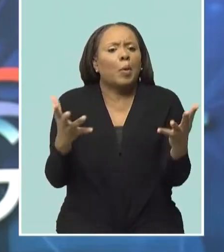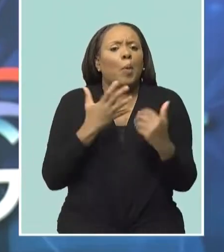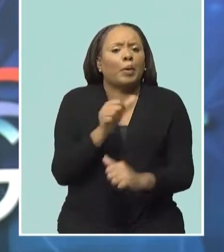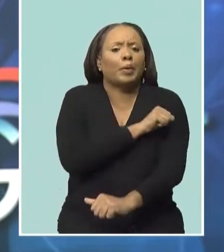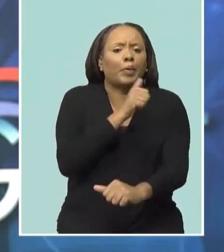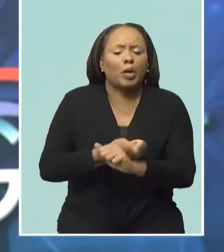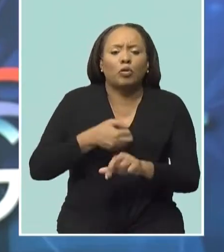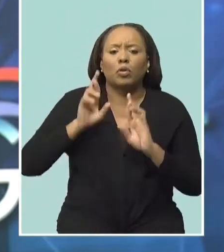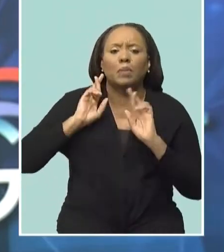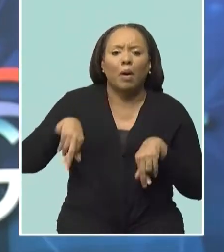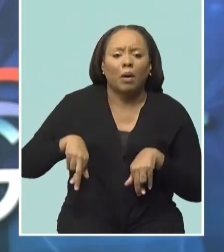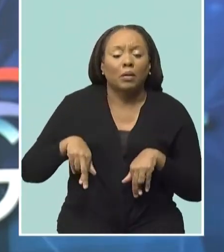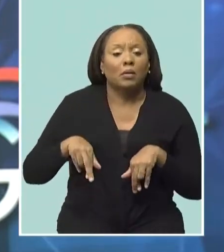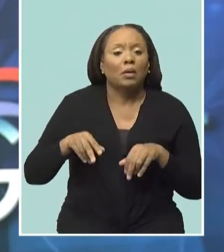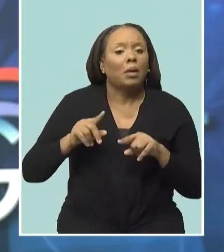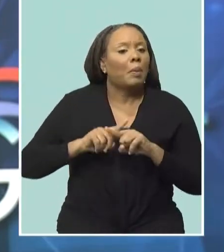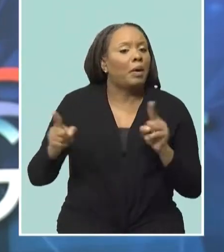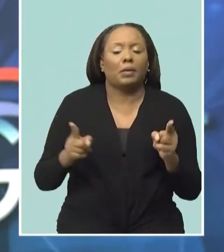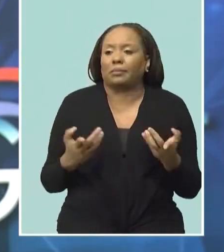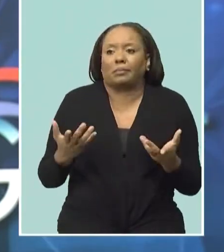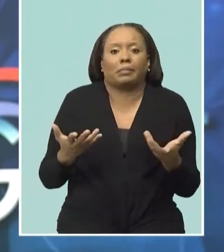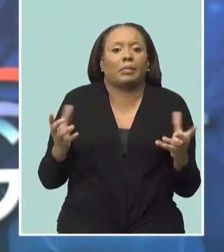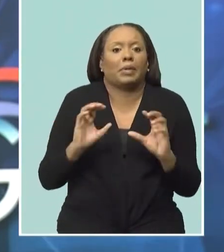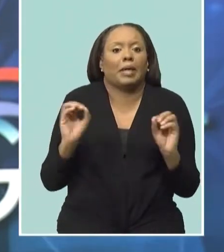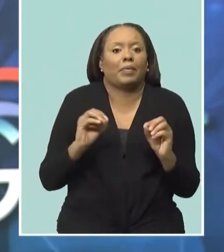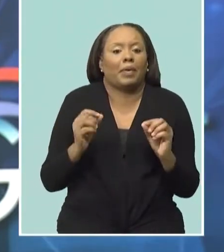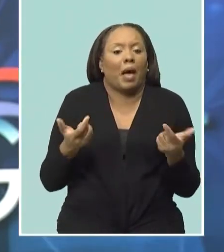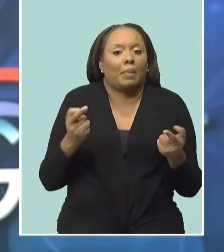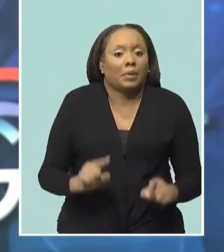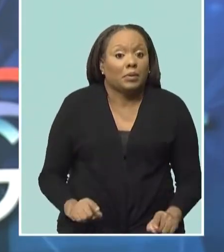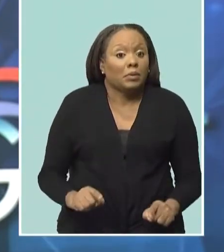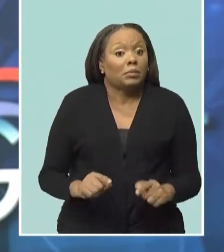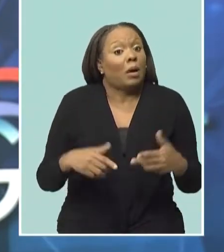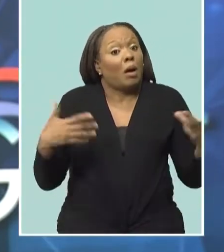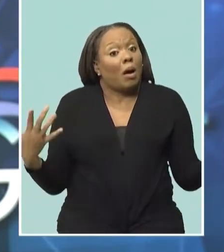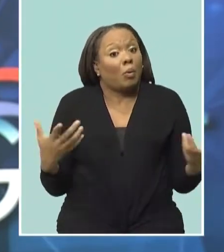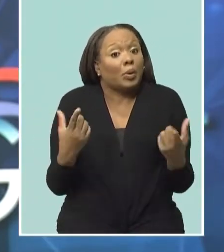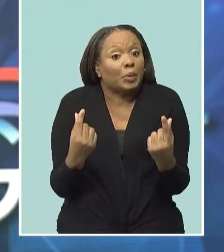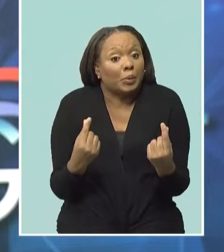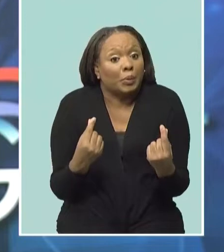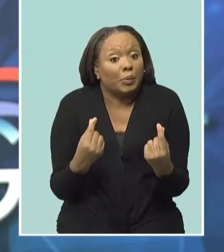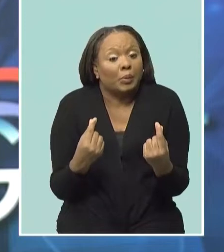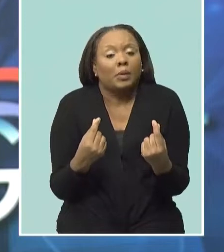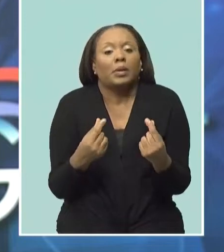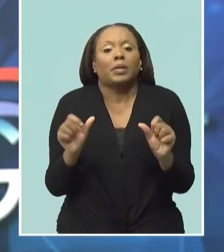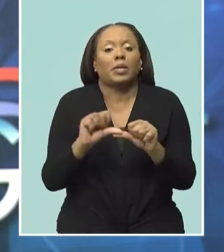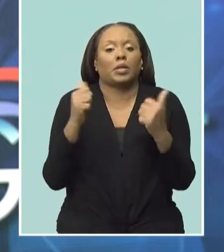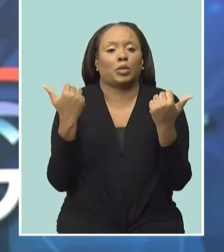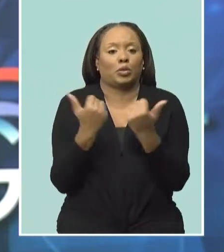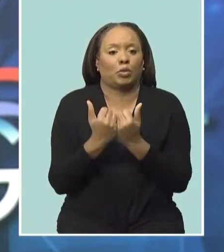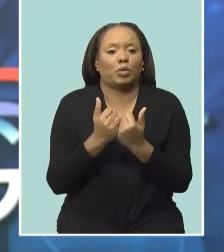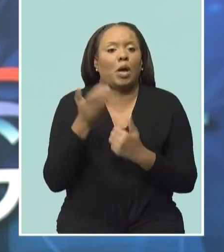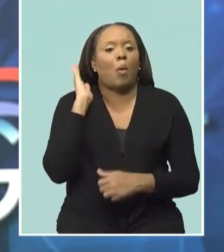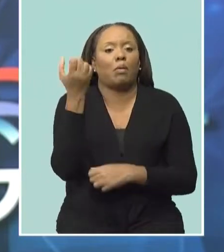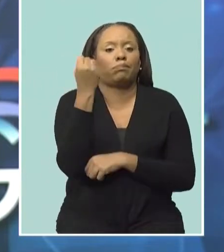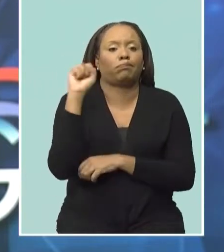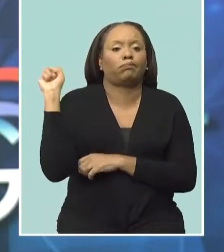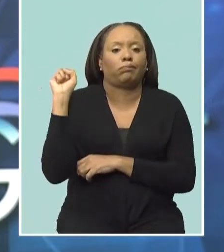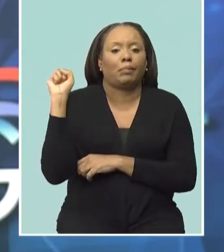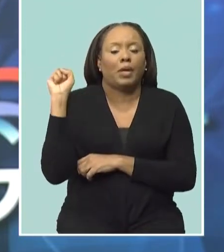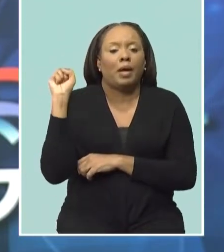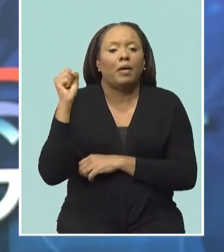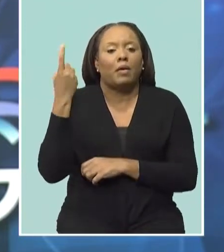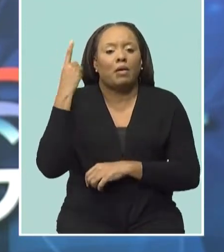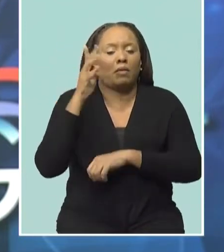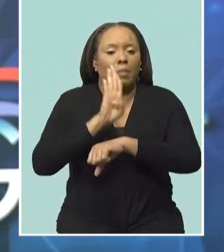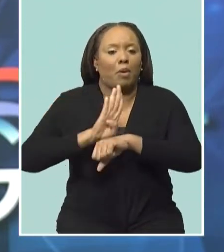All Tobago Fisherfolk Association plans to stage a protest outside of the Barbados High Commission in Trinidad. The president